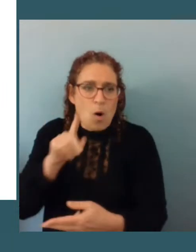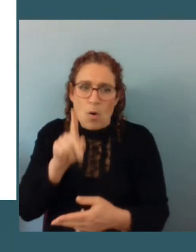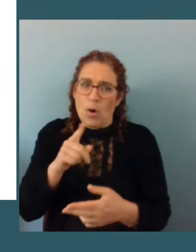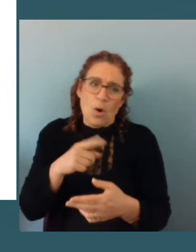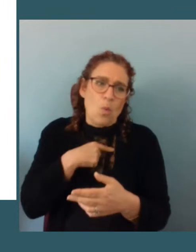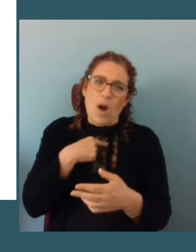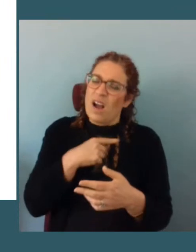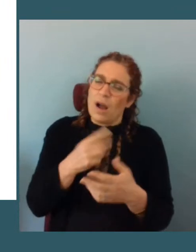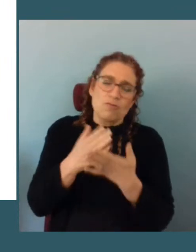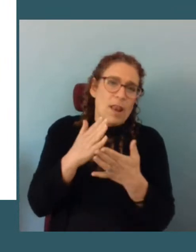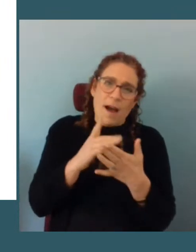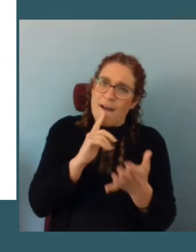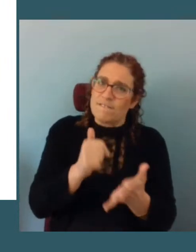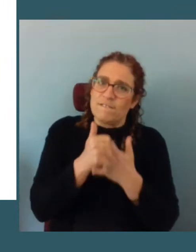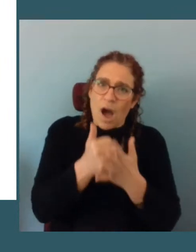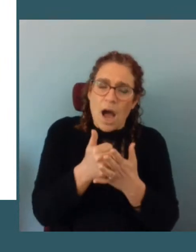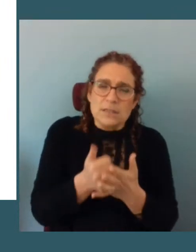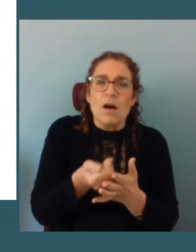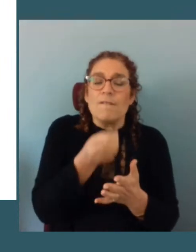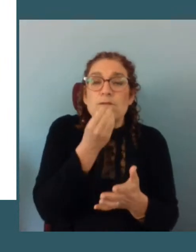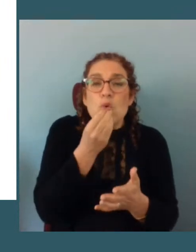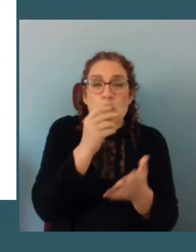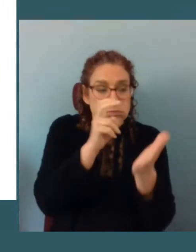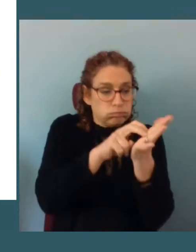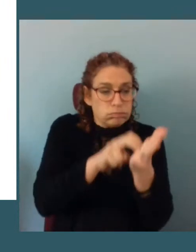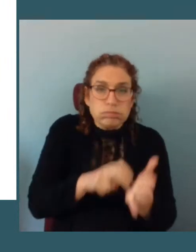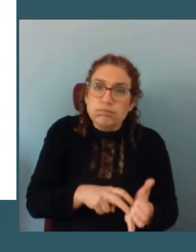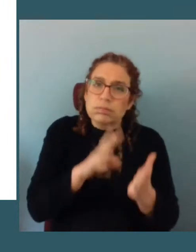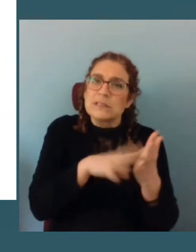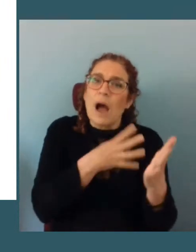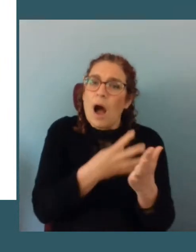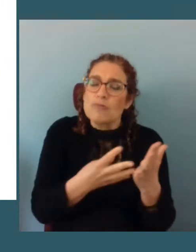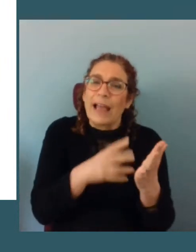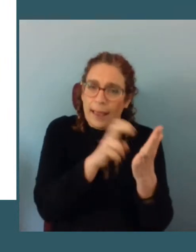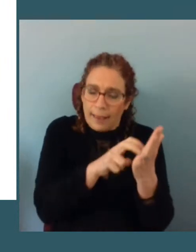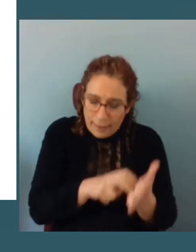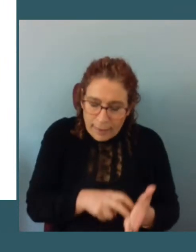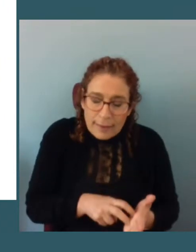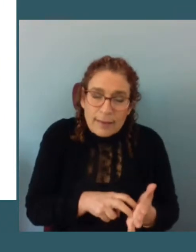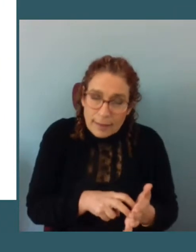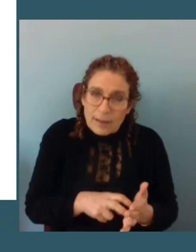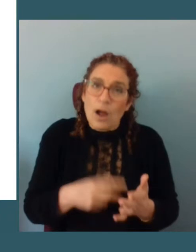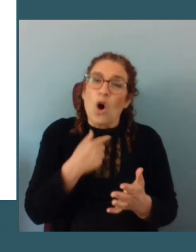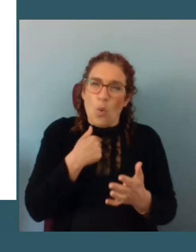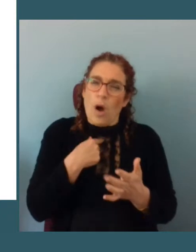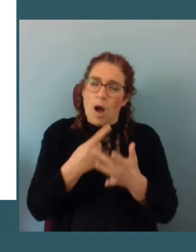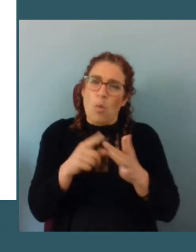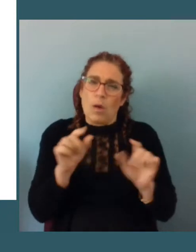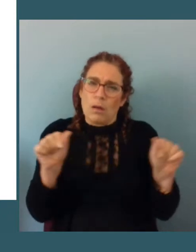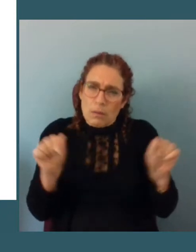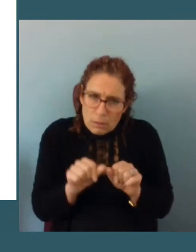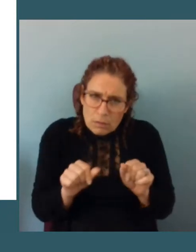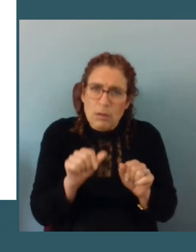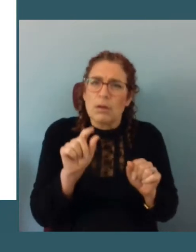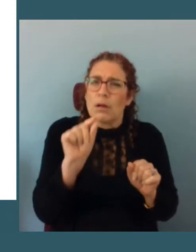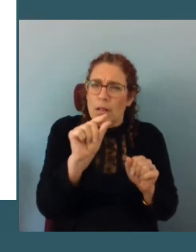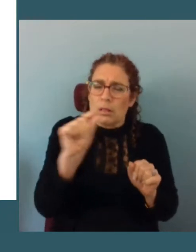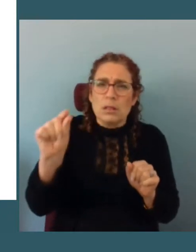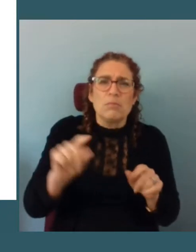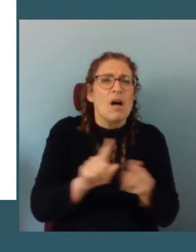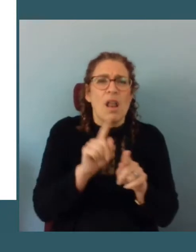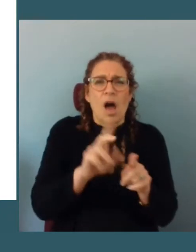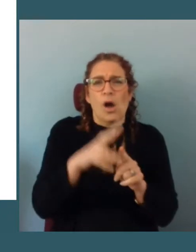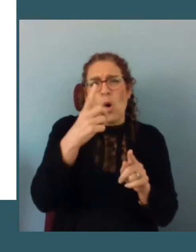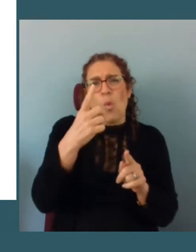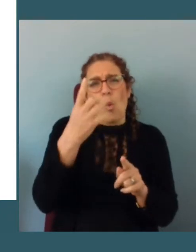and in regards to what foods have been introduced. But we've certainly introduced just small amounts initially, so 1/4 teaspoon, and